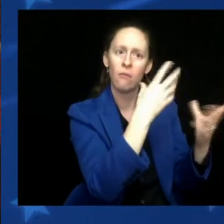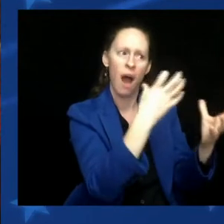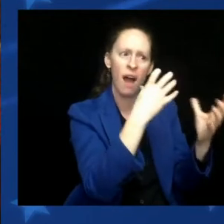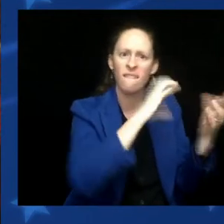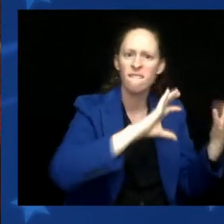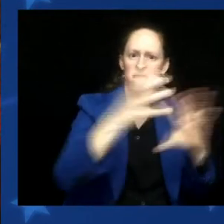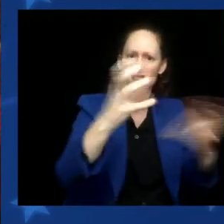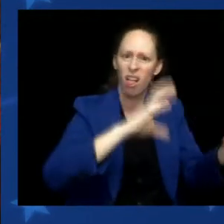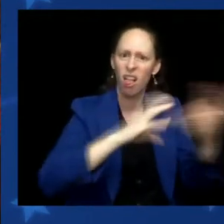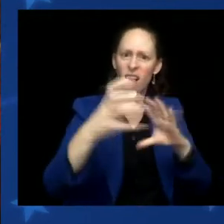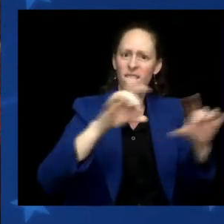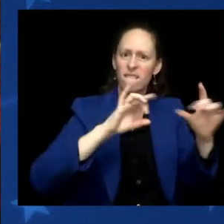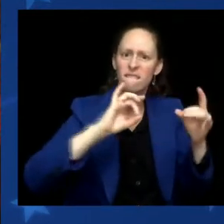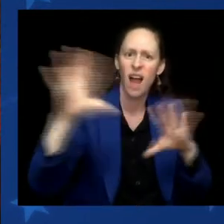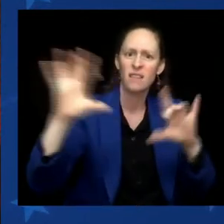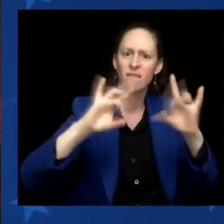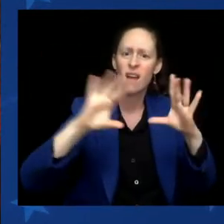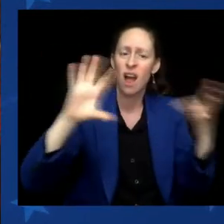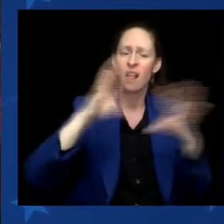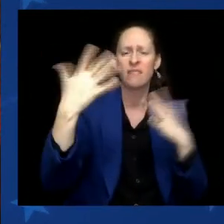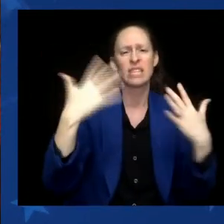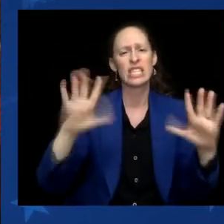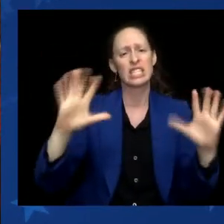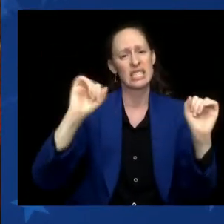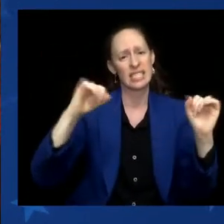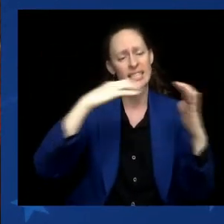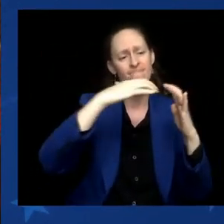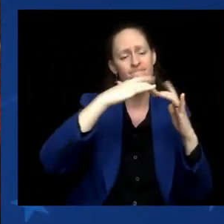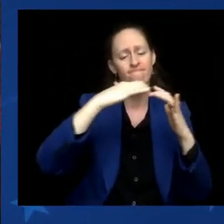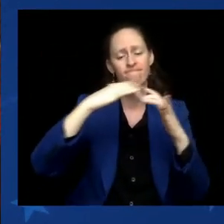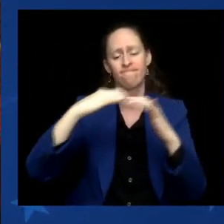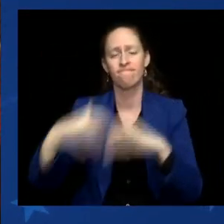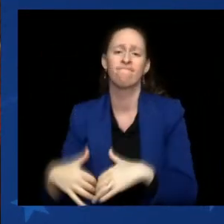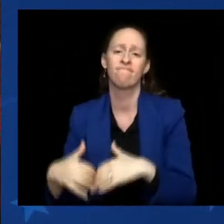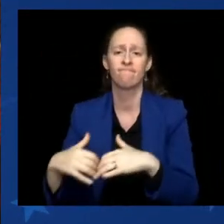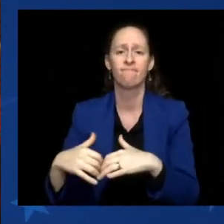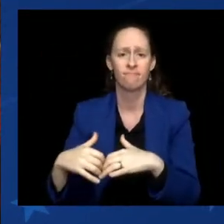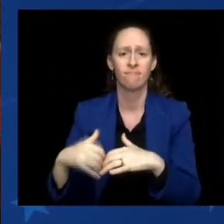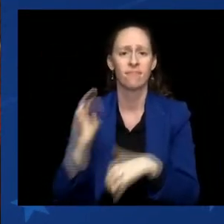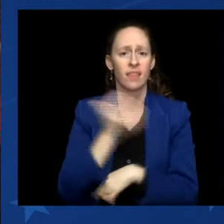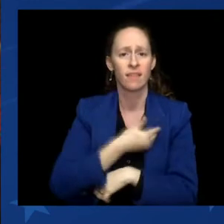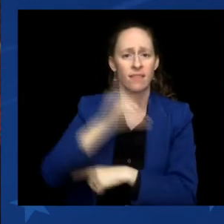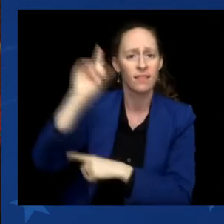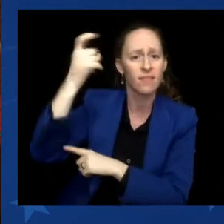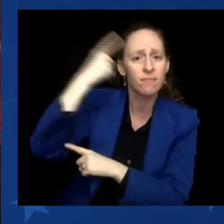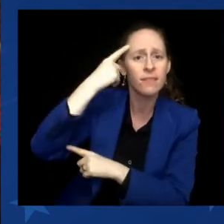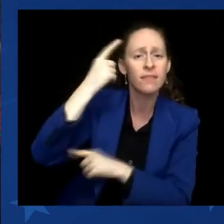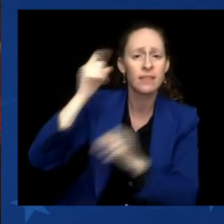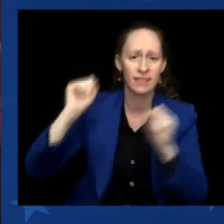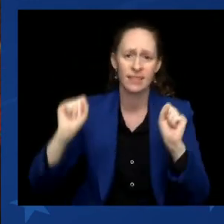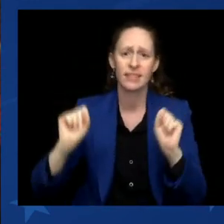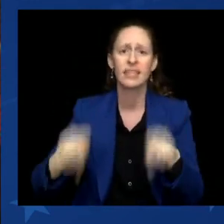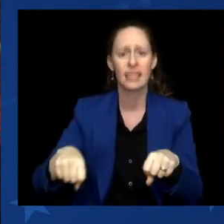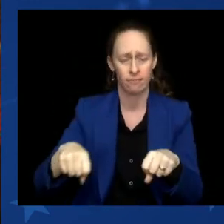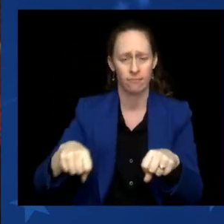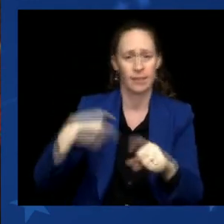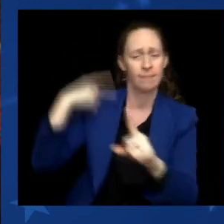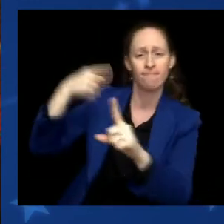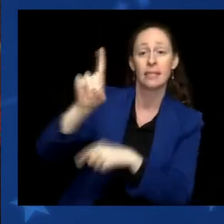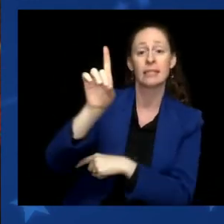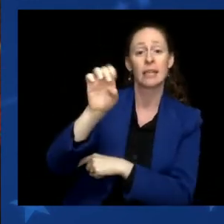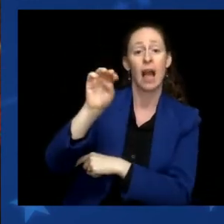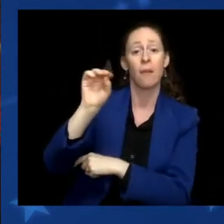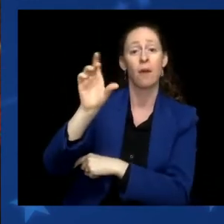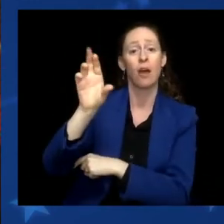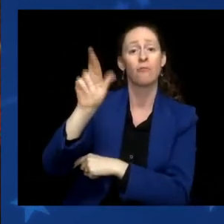is guaranteed. But it's not. We have to defend it, protect it, stand up for